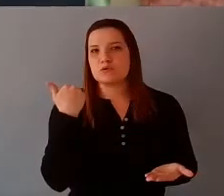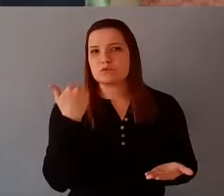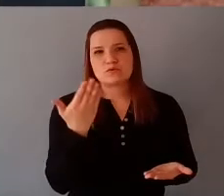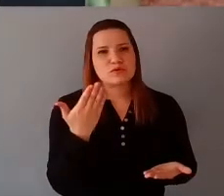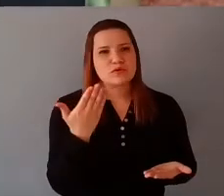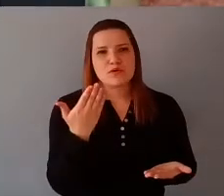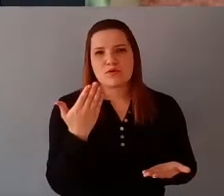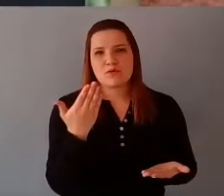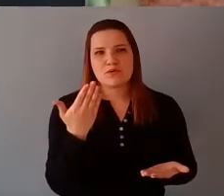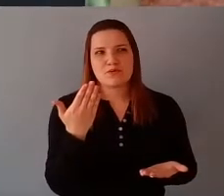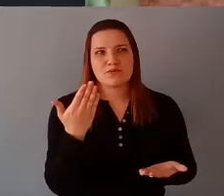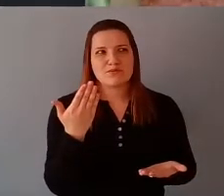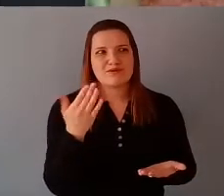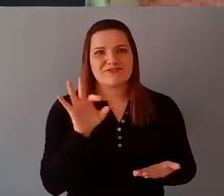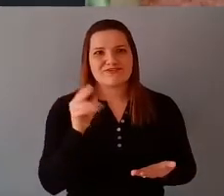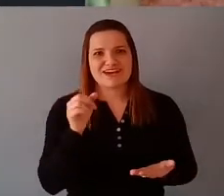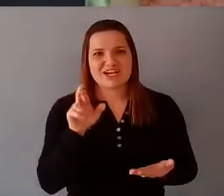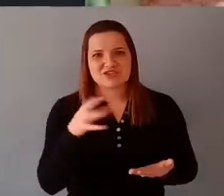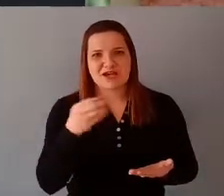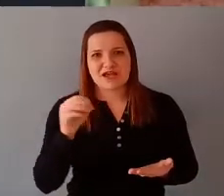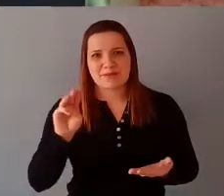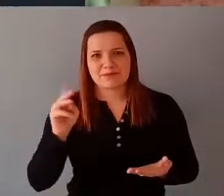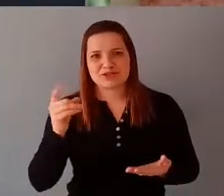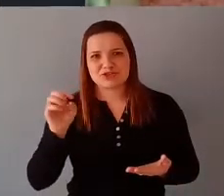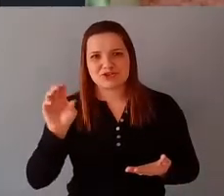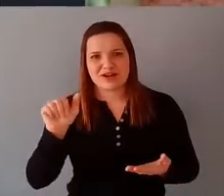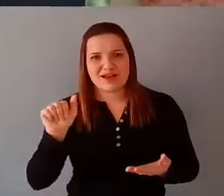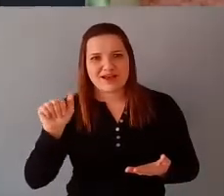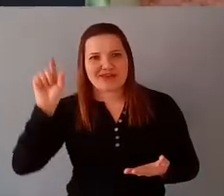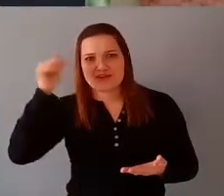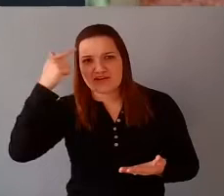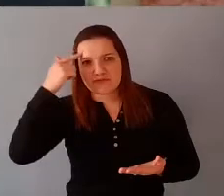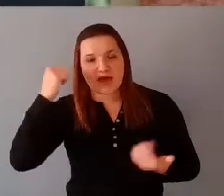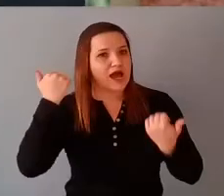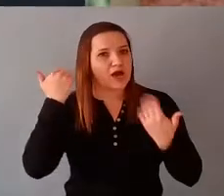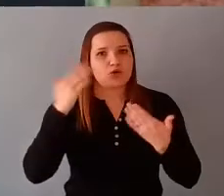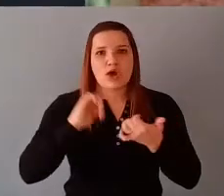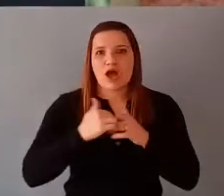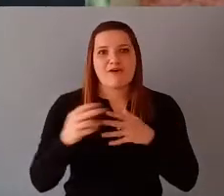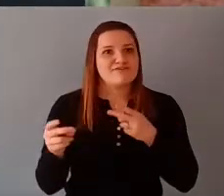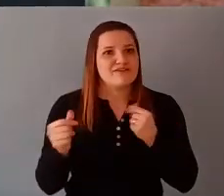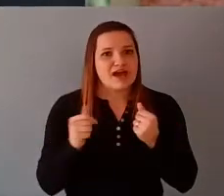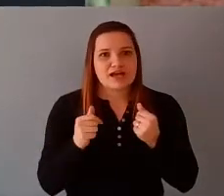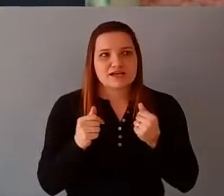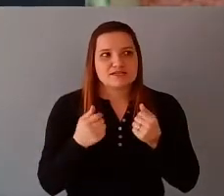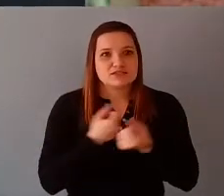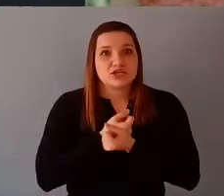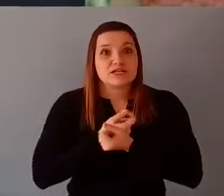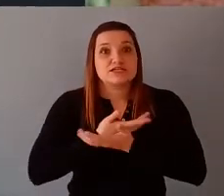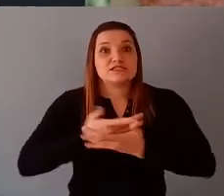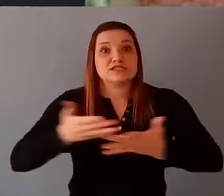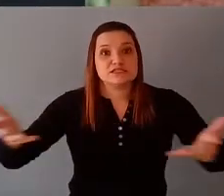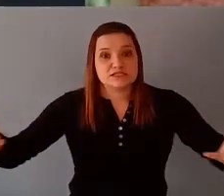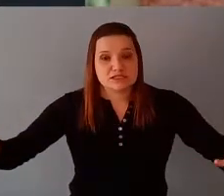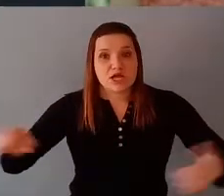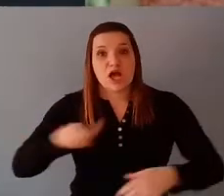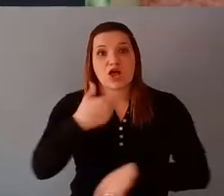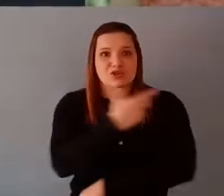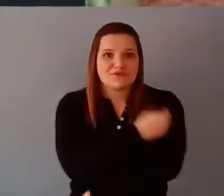quickly Pfizer and Moderna and the government are going to start releasing other